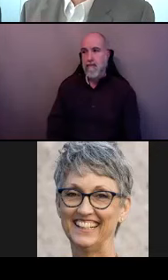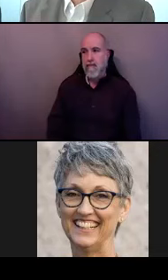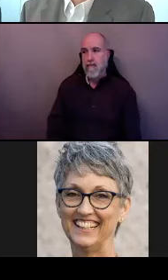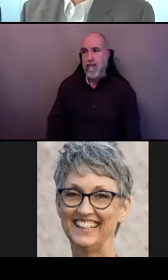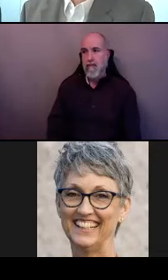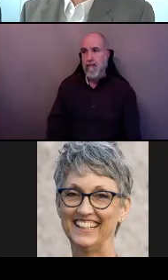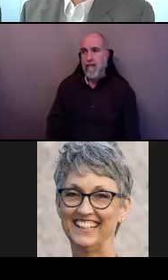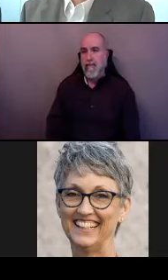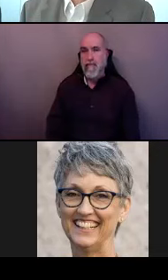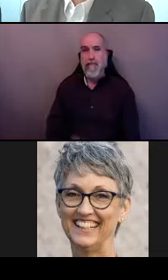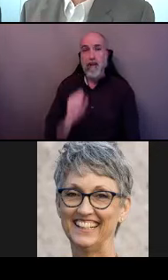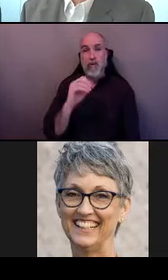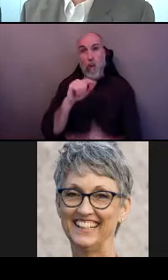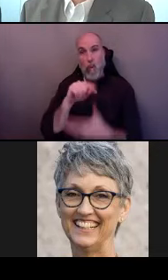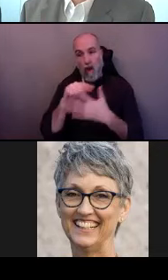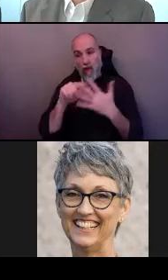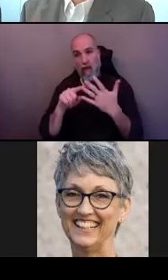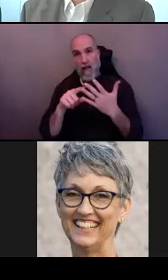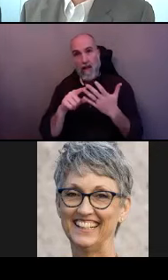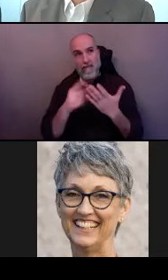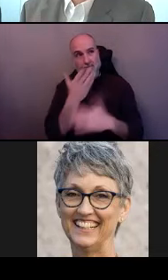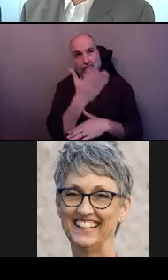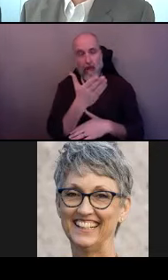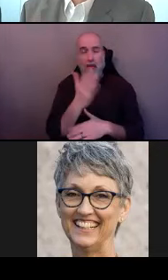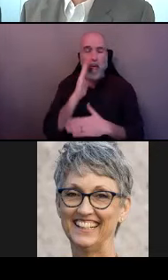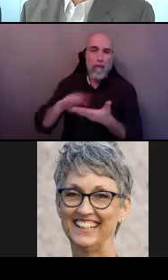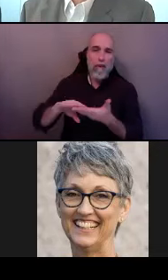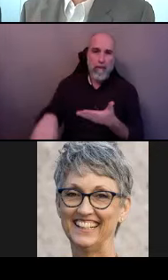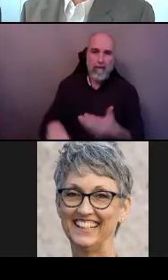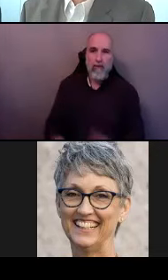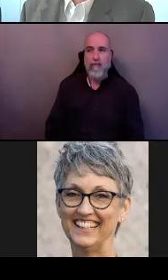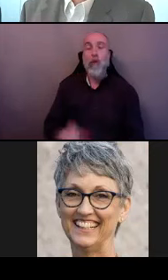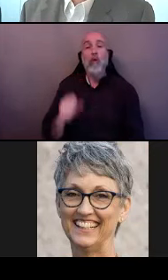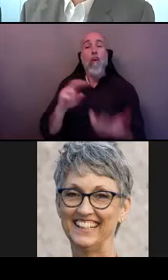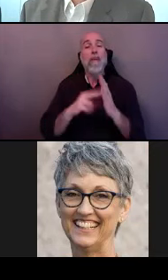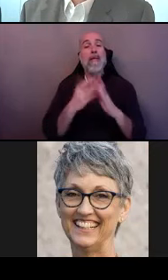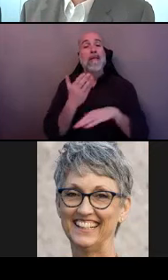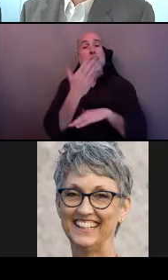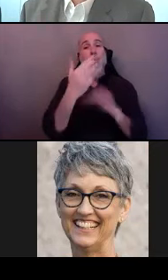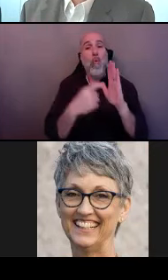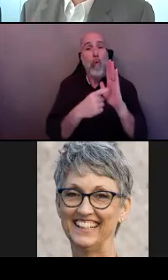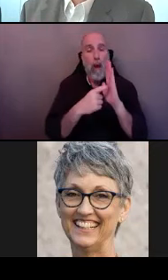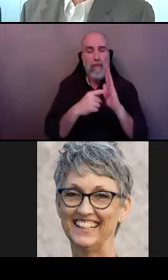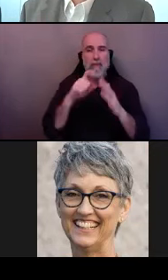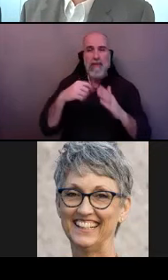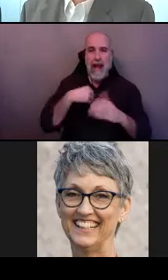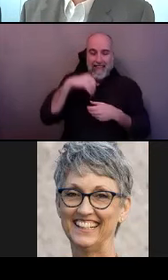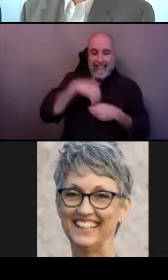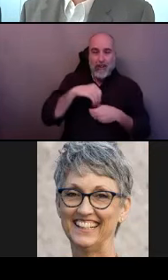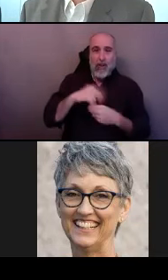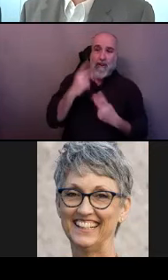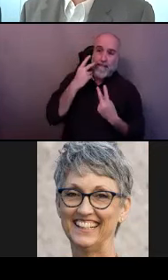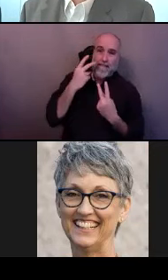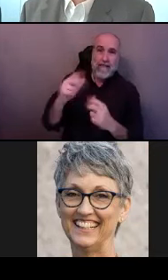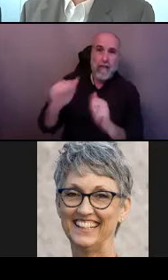And so with that, they would be able to get the waiver. So submittal requirements. So you need to have an interior visitability